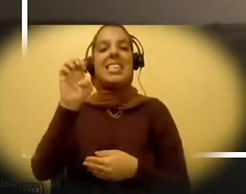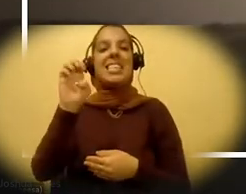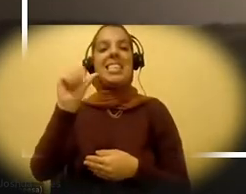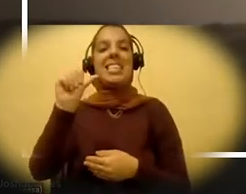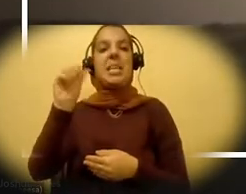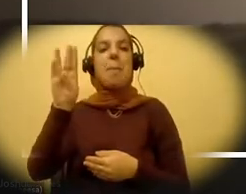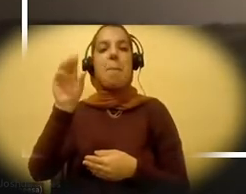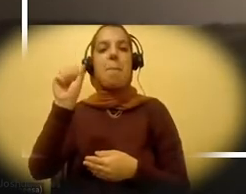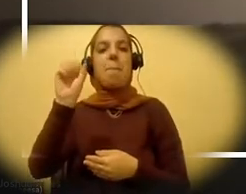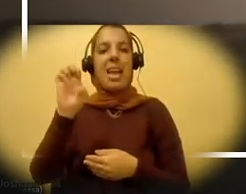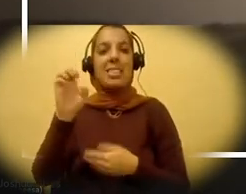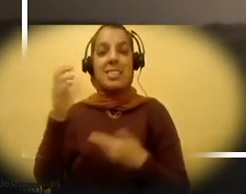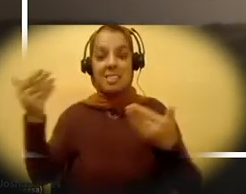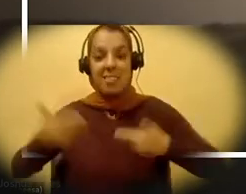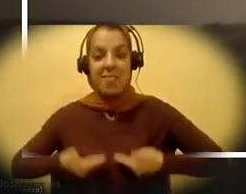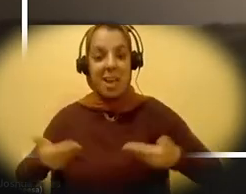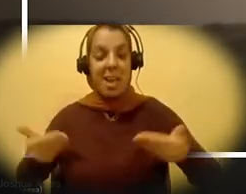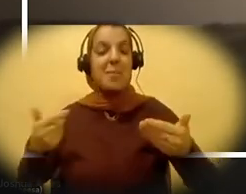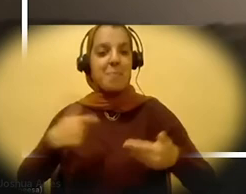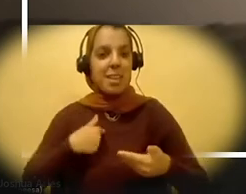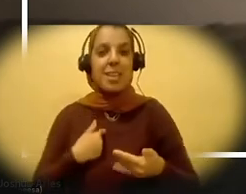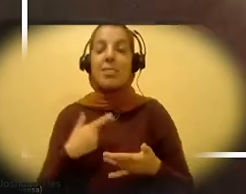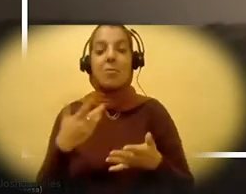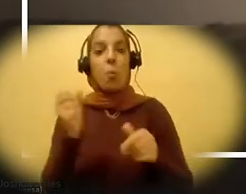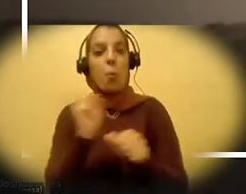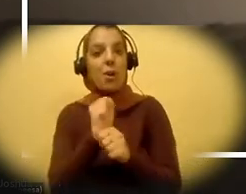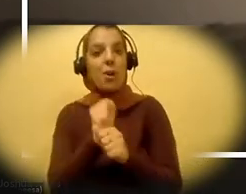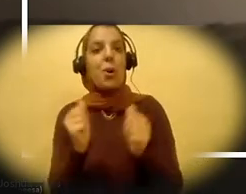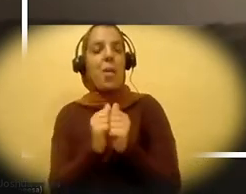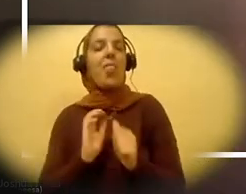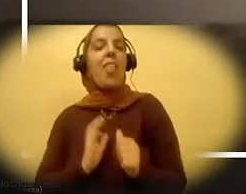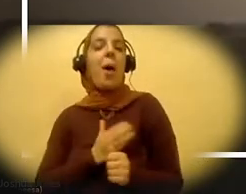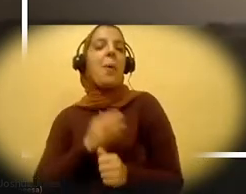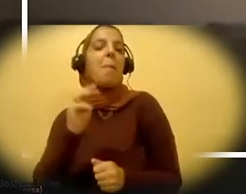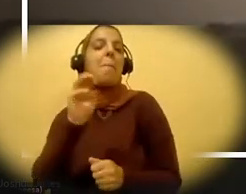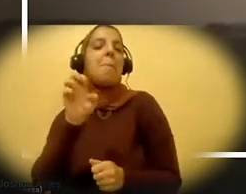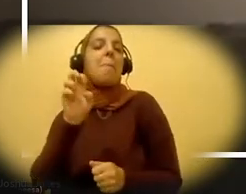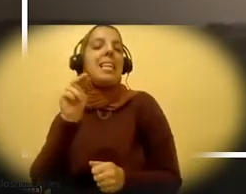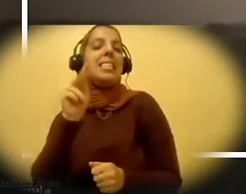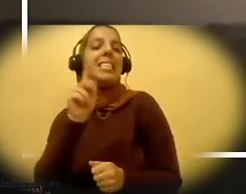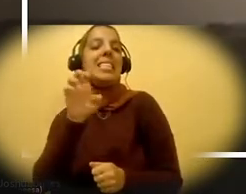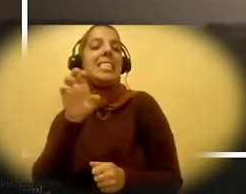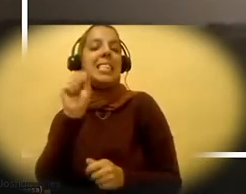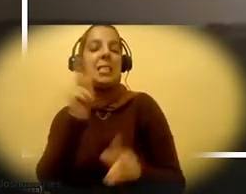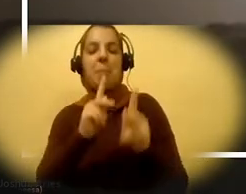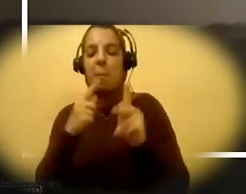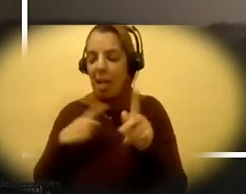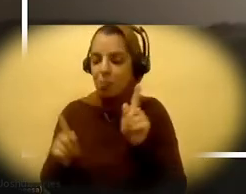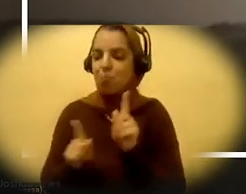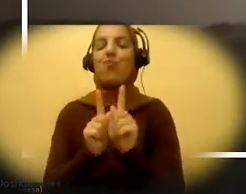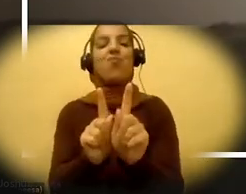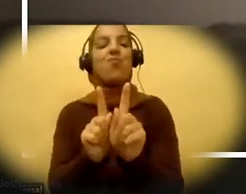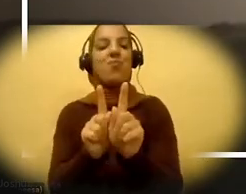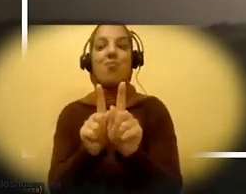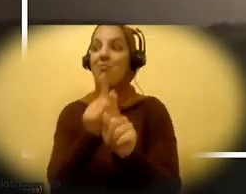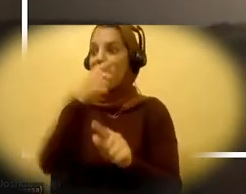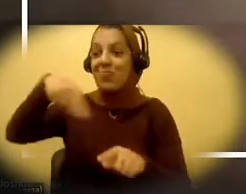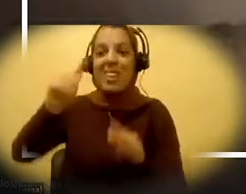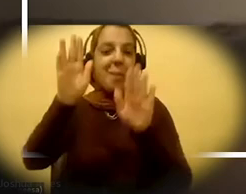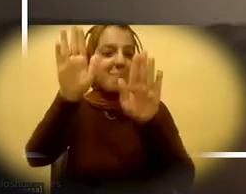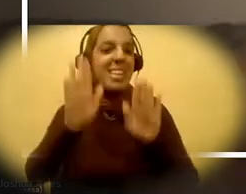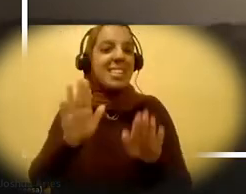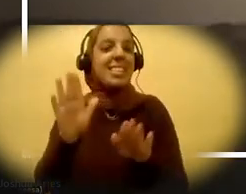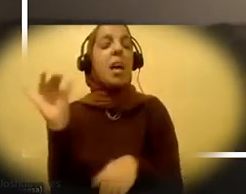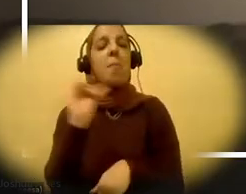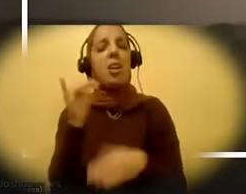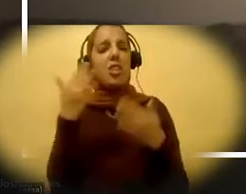experience getting to work with our mentees. Shout out to our mentees. You guys are amazing. And I also am very grateful to be a